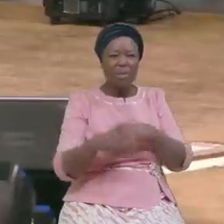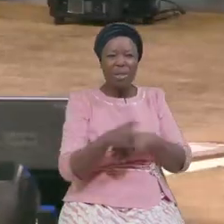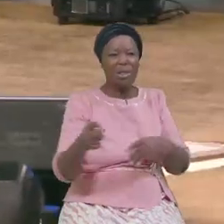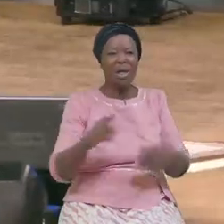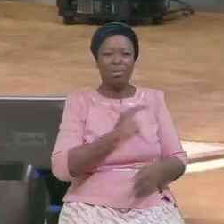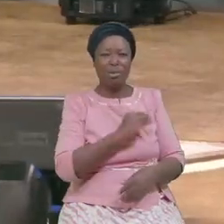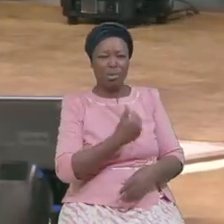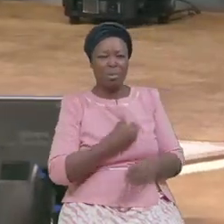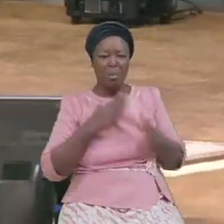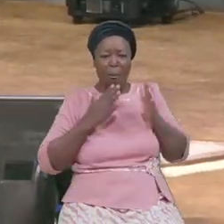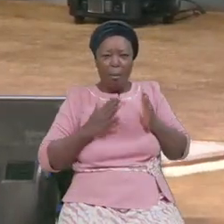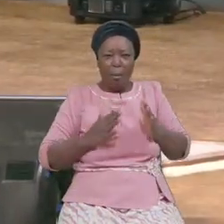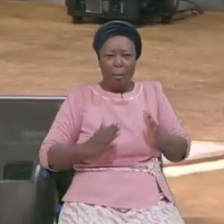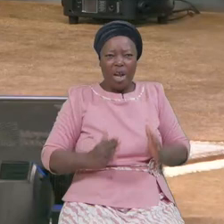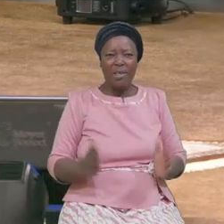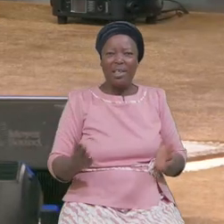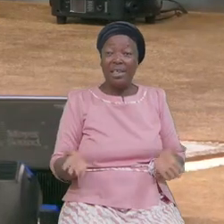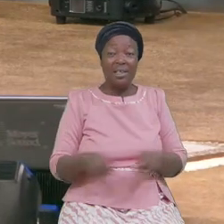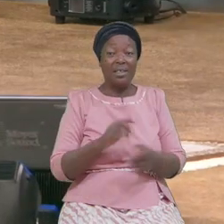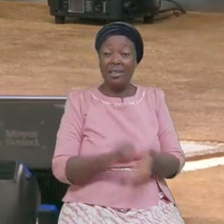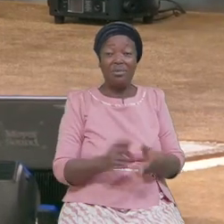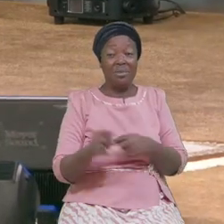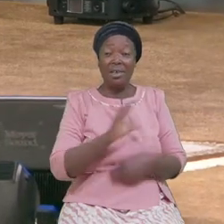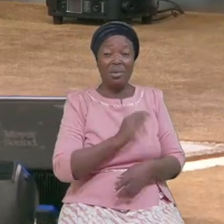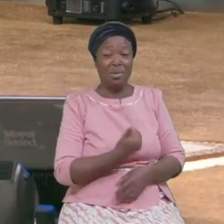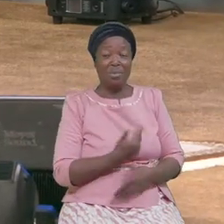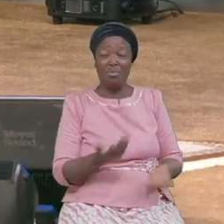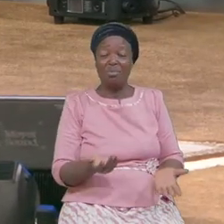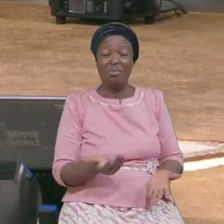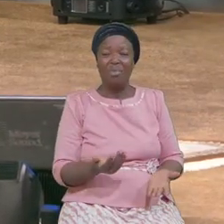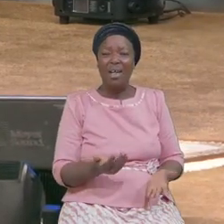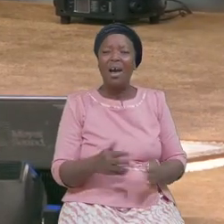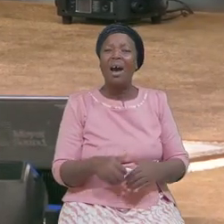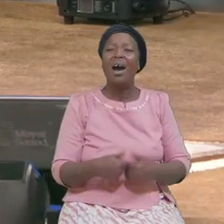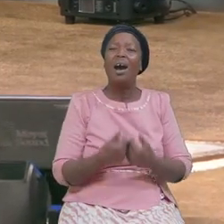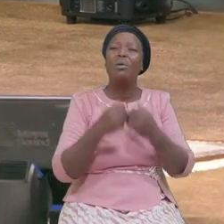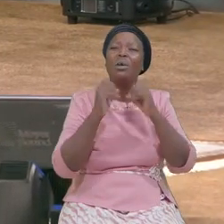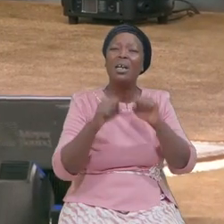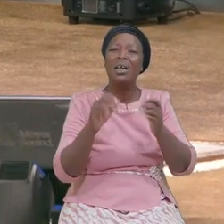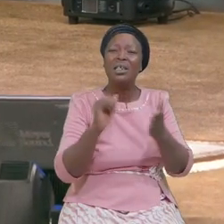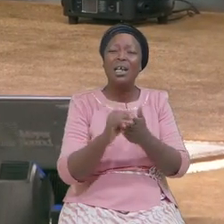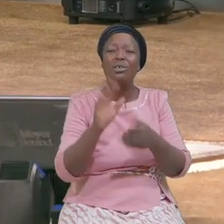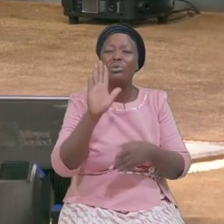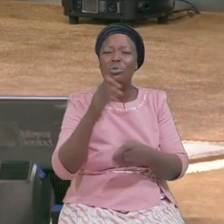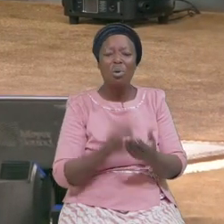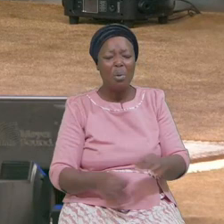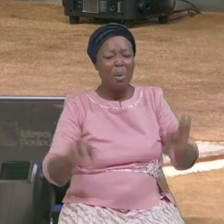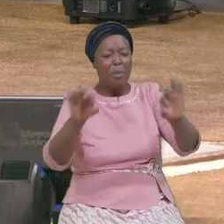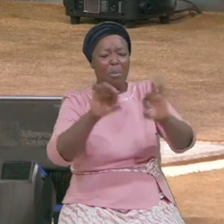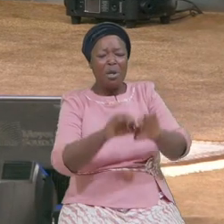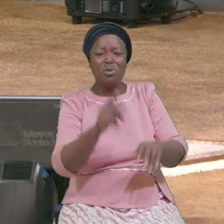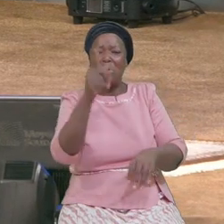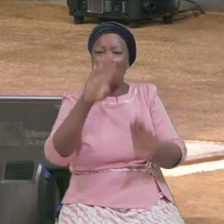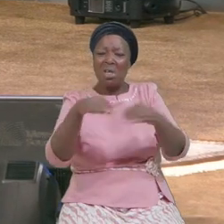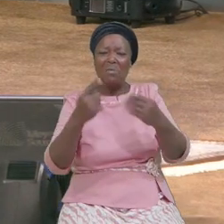Now you've got what your precious God will give you, but there's leanness in your soul. There's